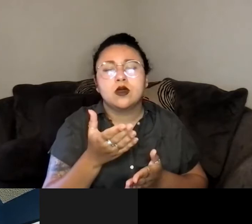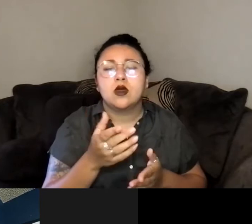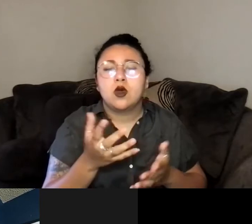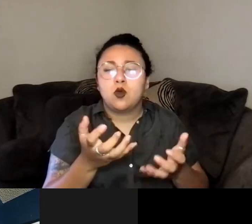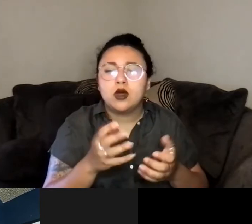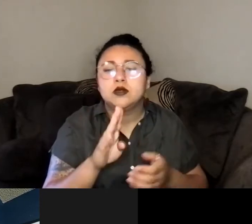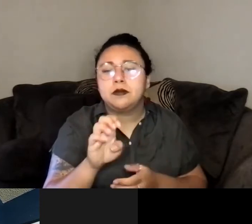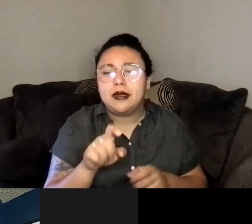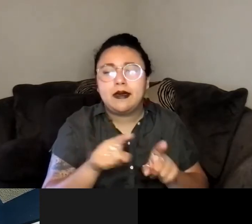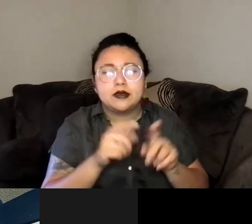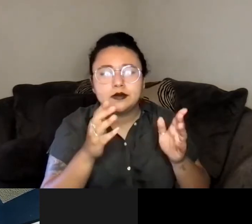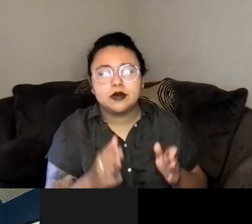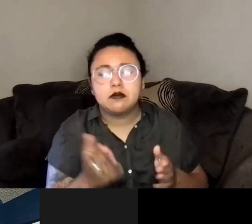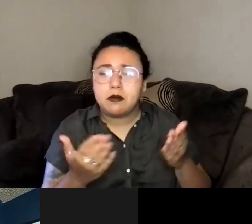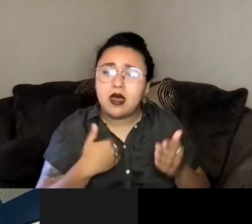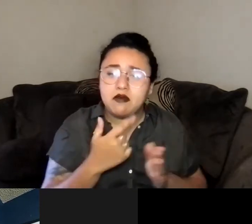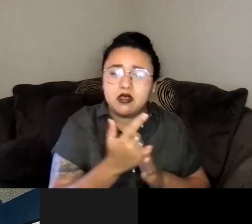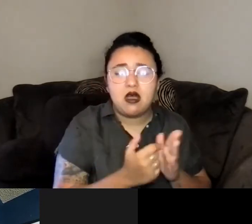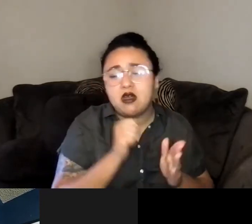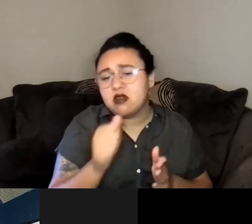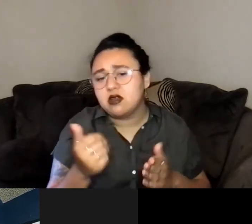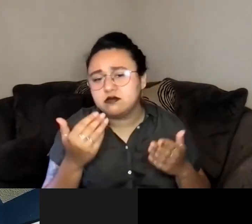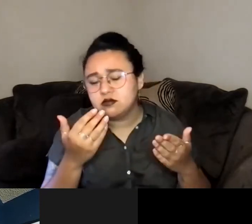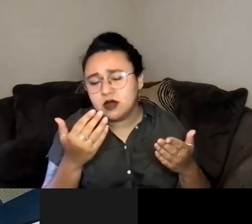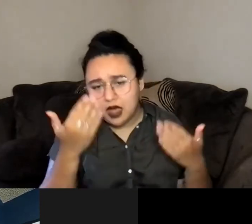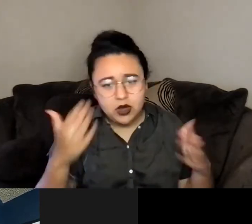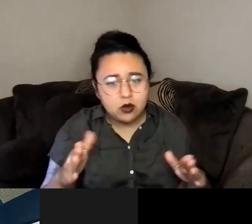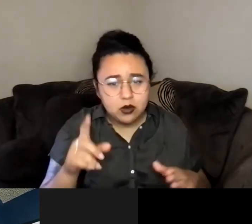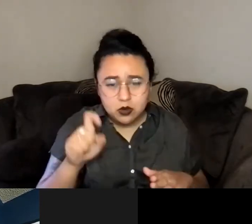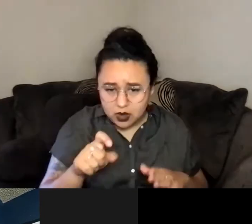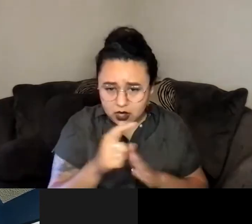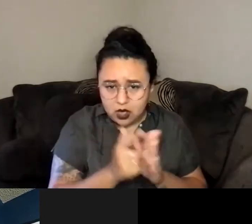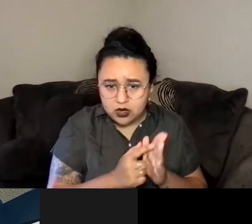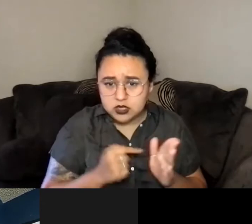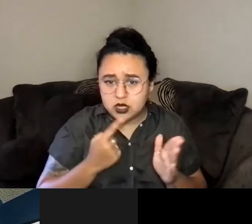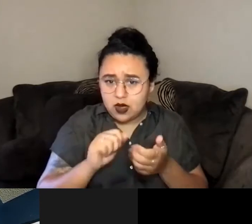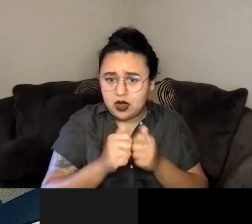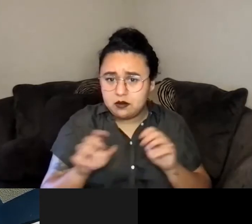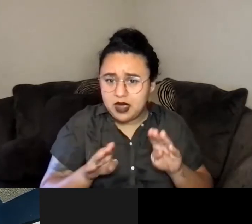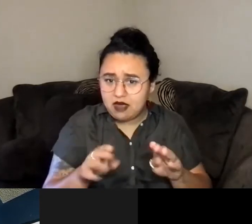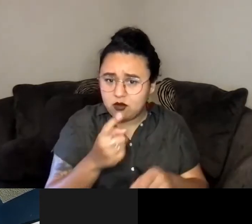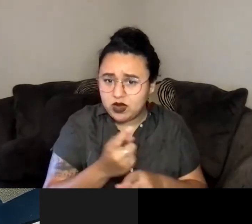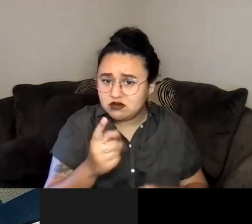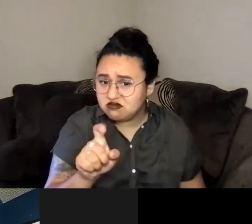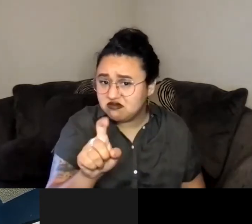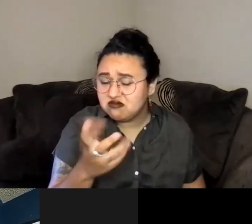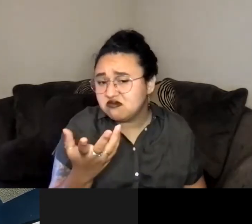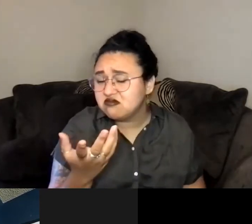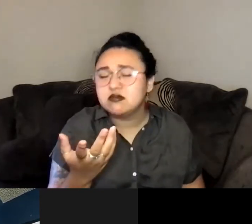So maybe there's a law, maybe there's not. I don't know. Do you need a law to tell you how to behave correctly? Like you